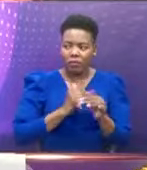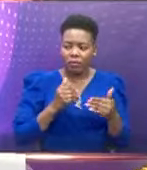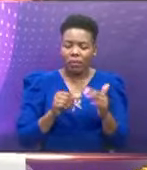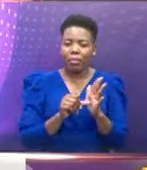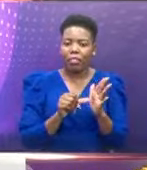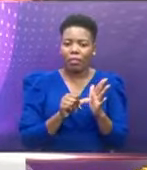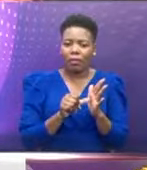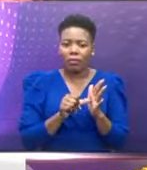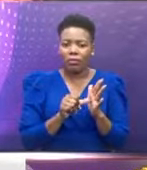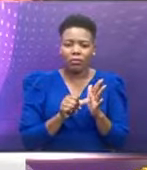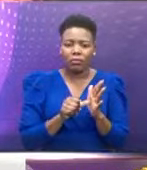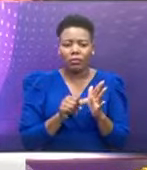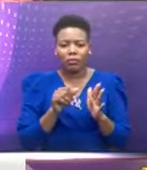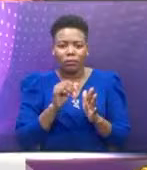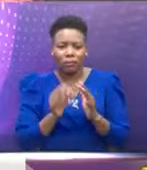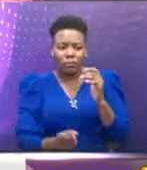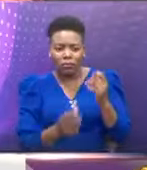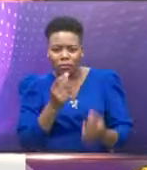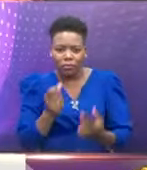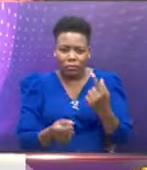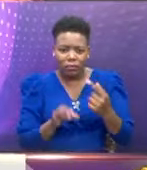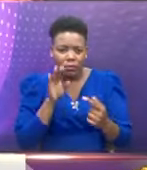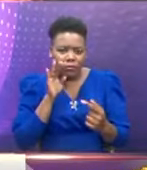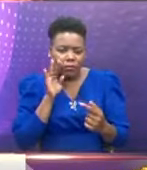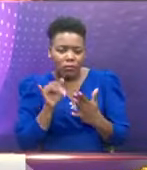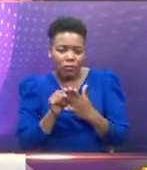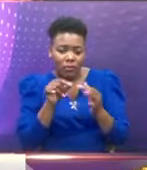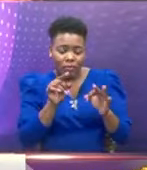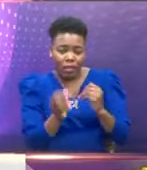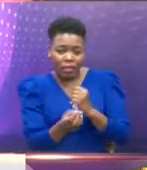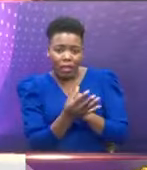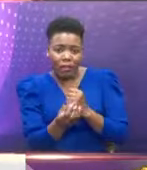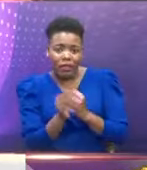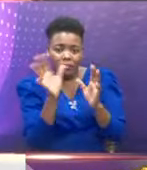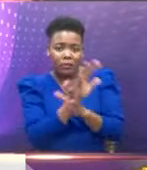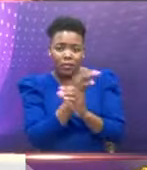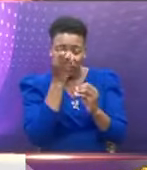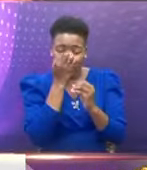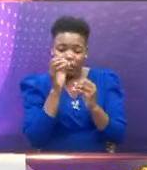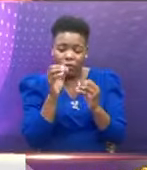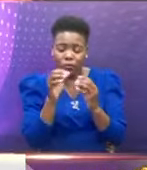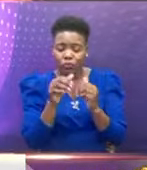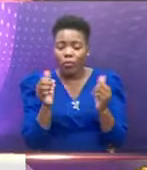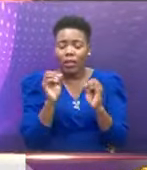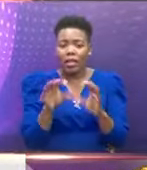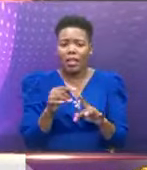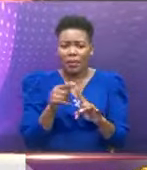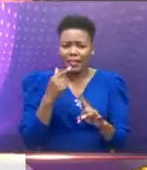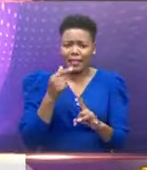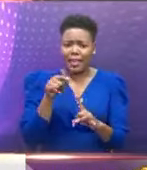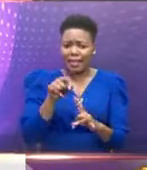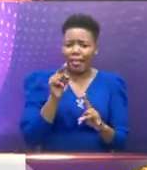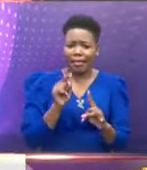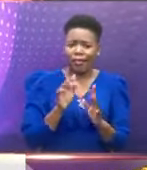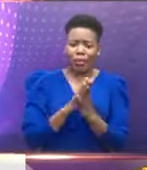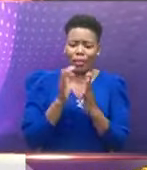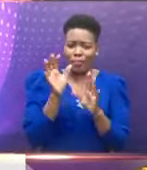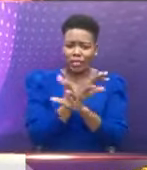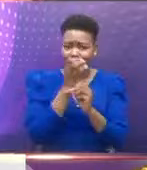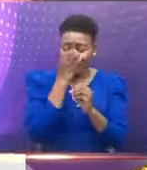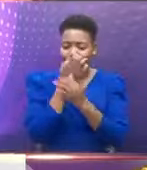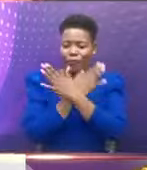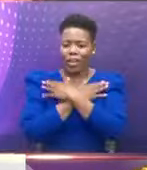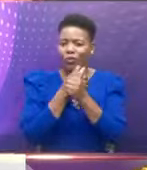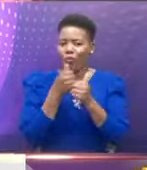en ok ong'ad rieko maber ne jatend piny. Olero ni ne gin kod winjruok maber. Bende okoni obiro golo koke